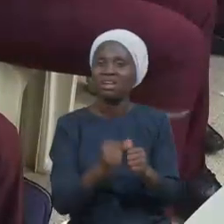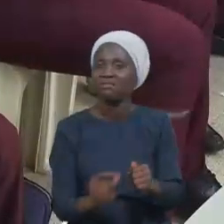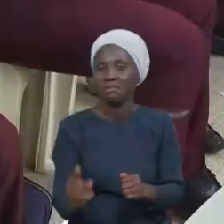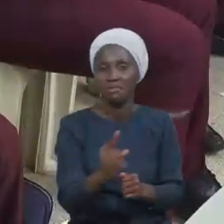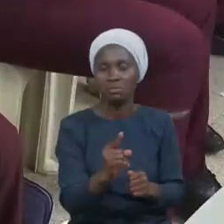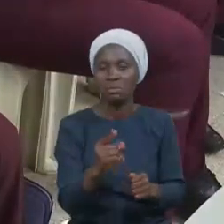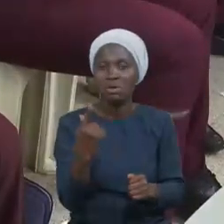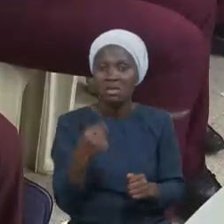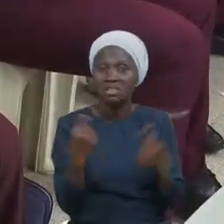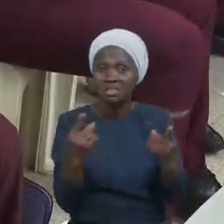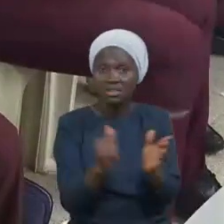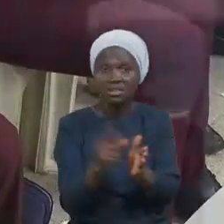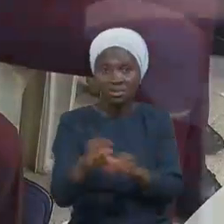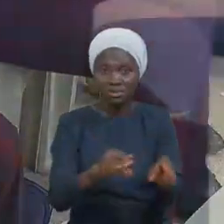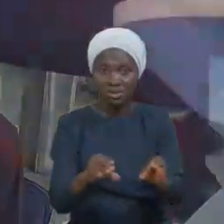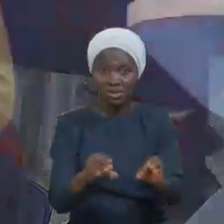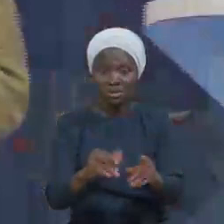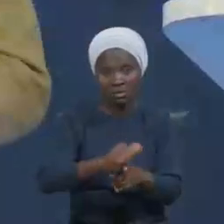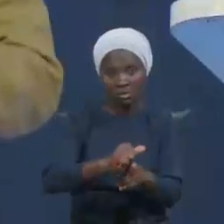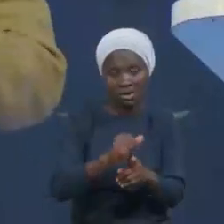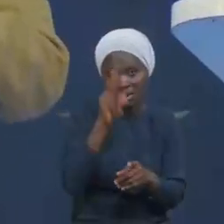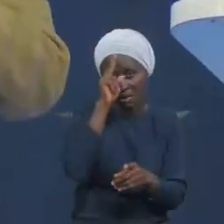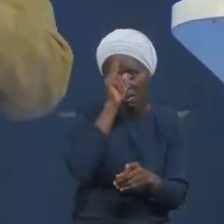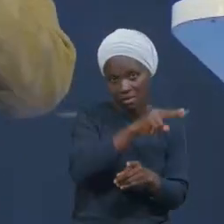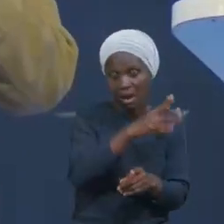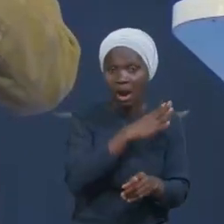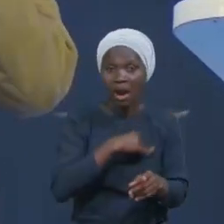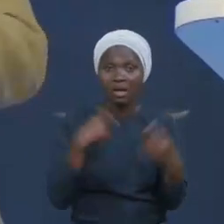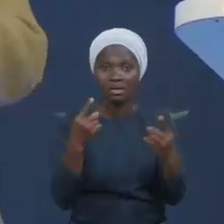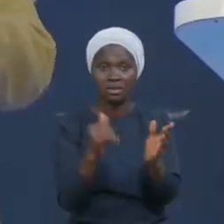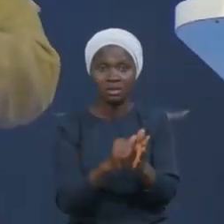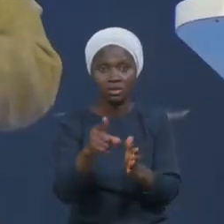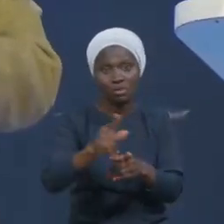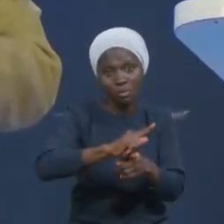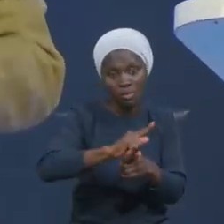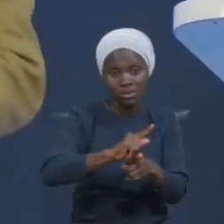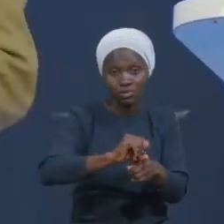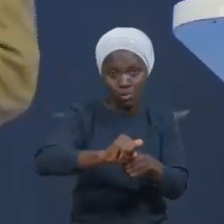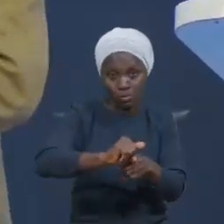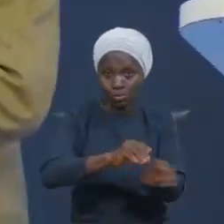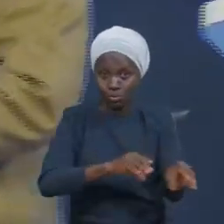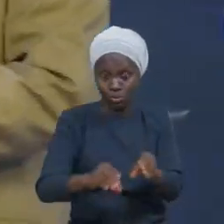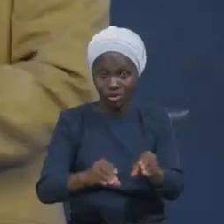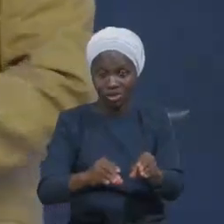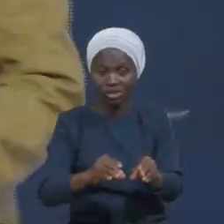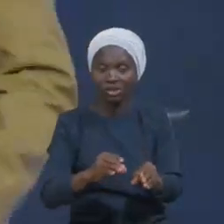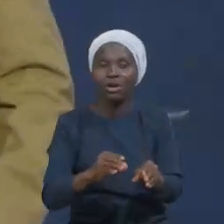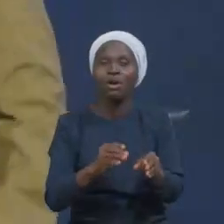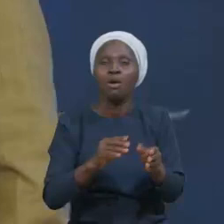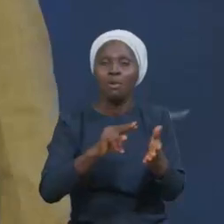did ignorantly, and the one you did deliberately, and the one you